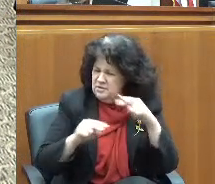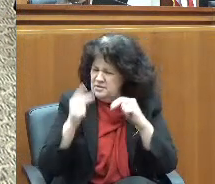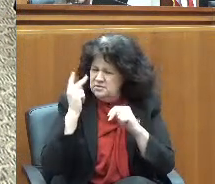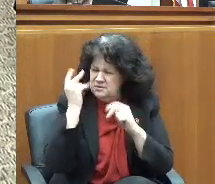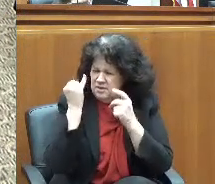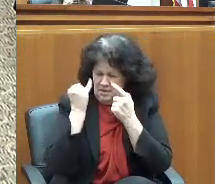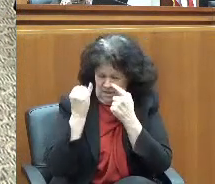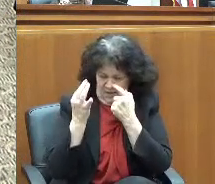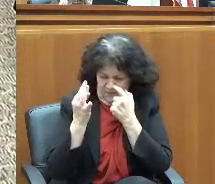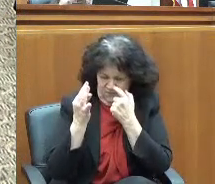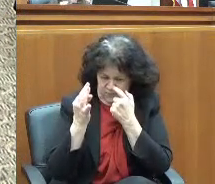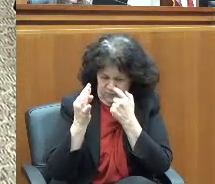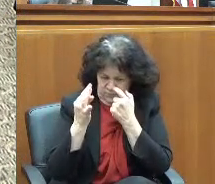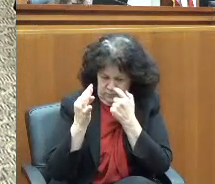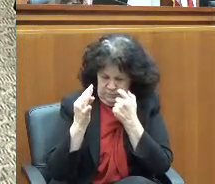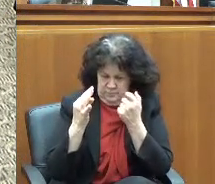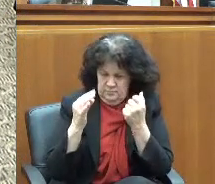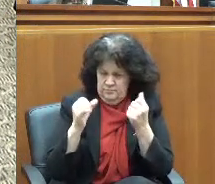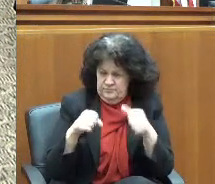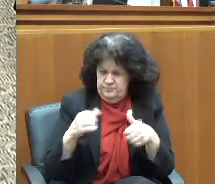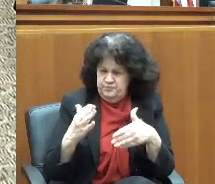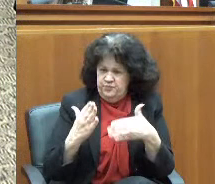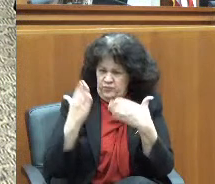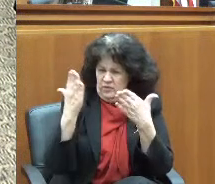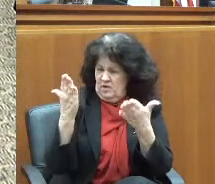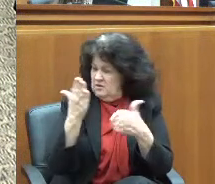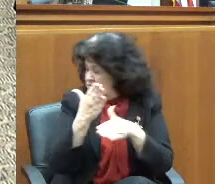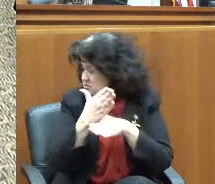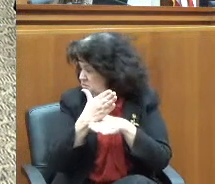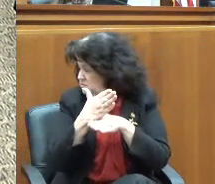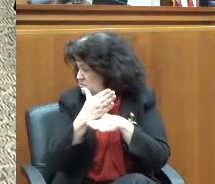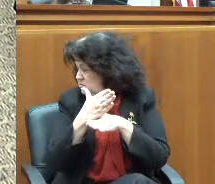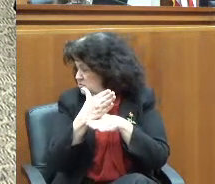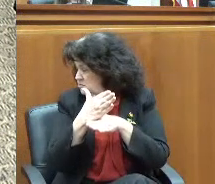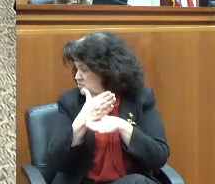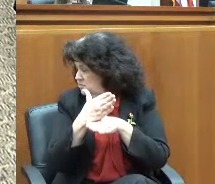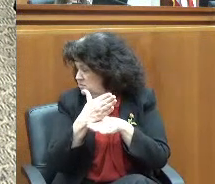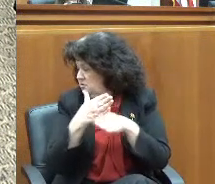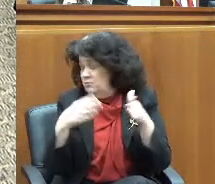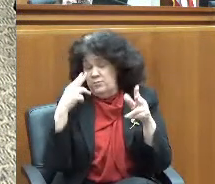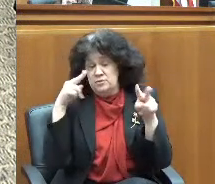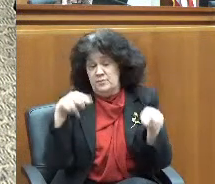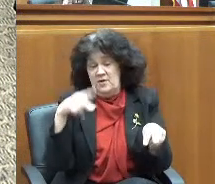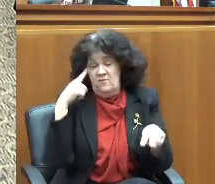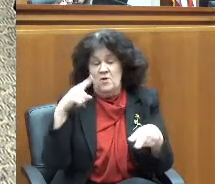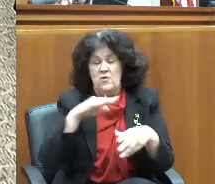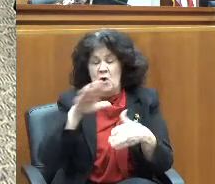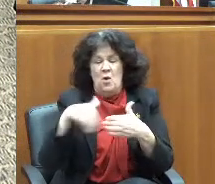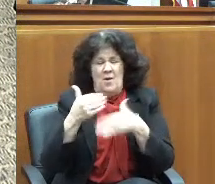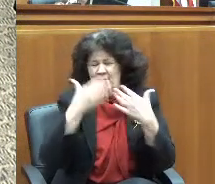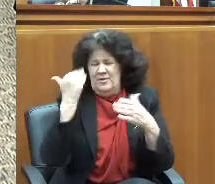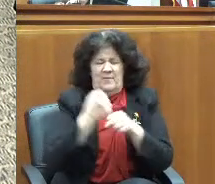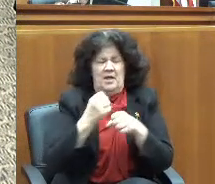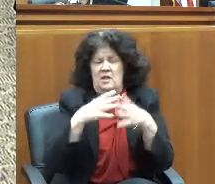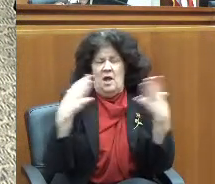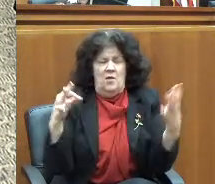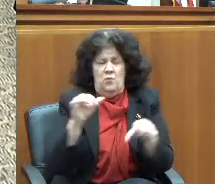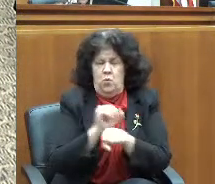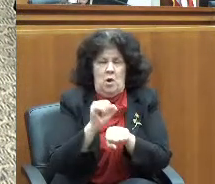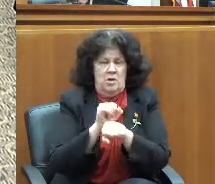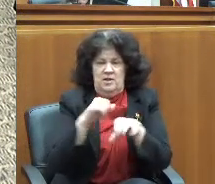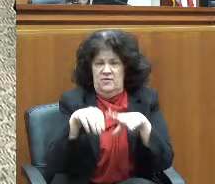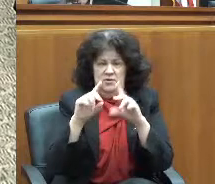we have to maybe present some revisions to the entire process? Yeah. It's creating tremendous work in the